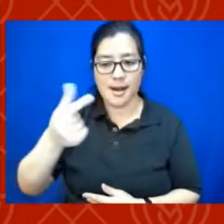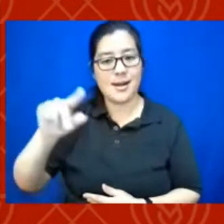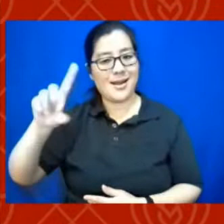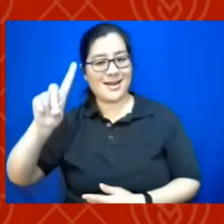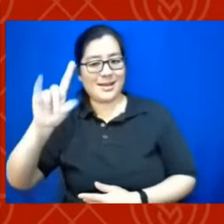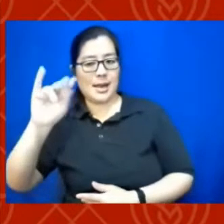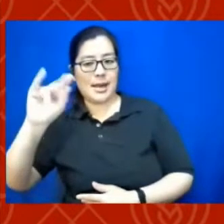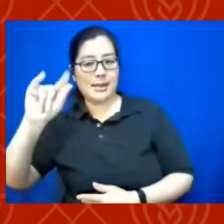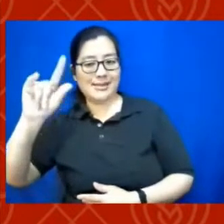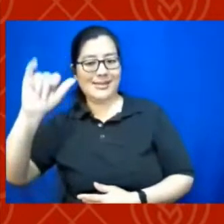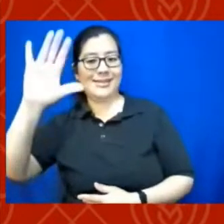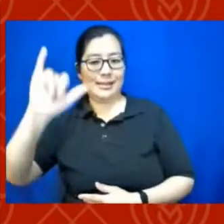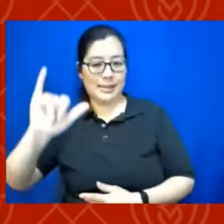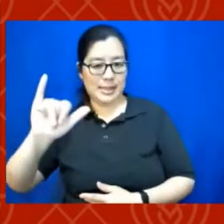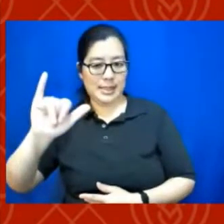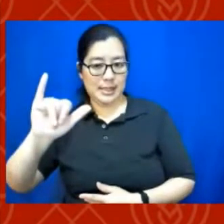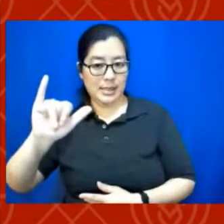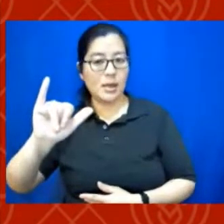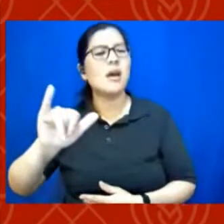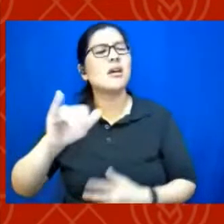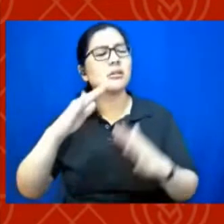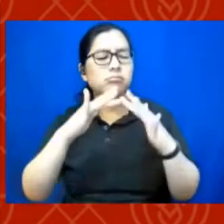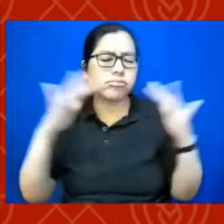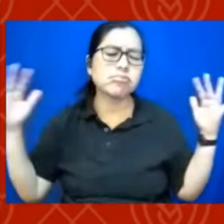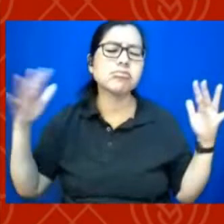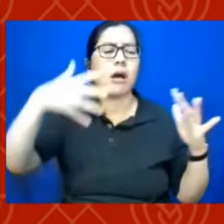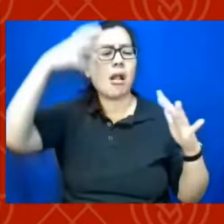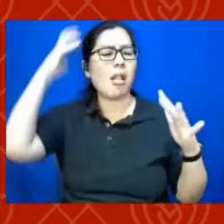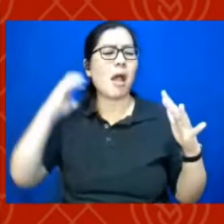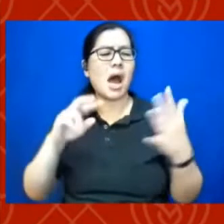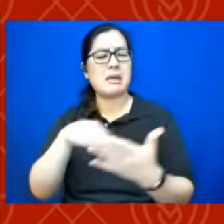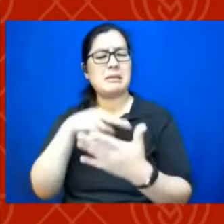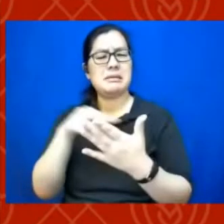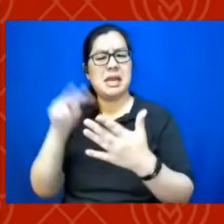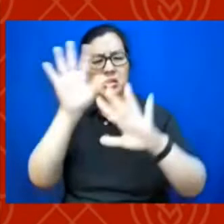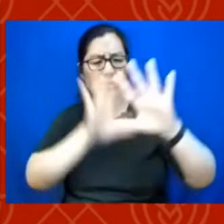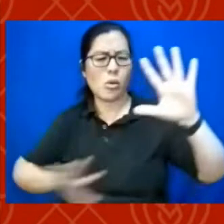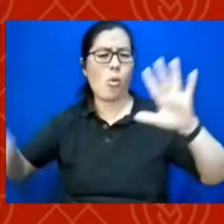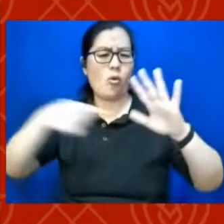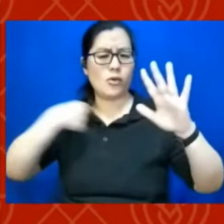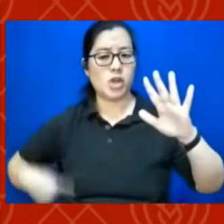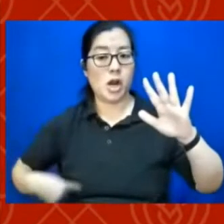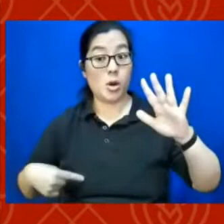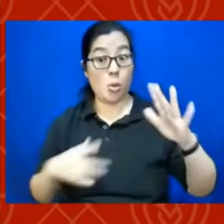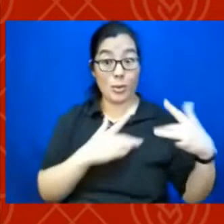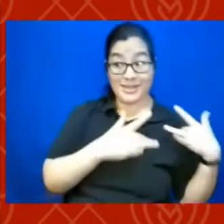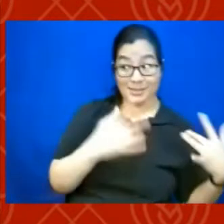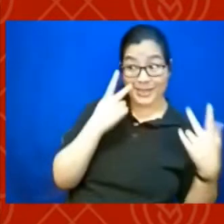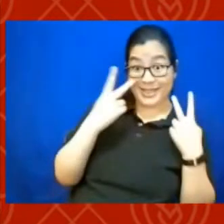and the ones that we see traditionally today are from the southern Guangzhou region.